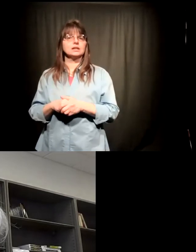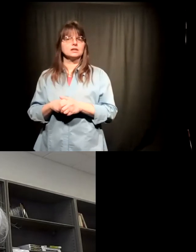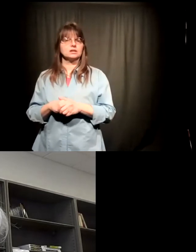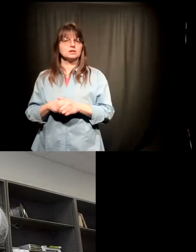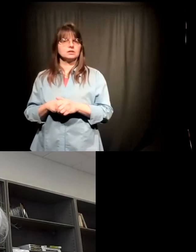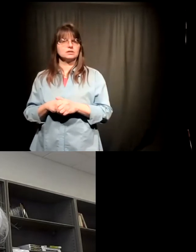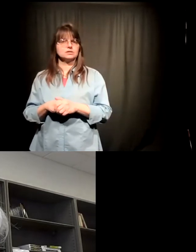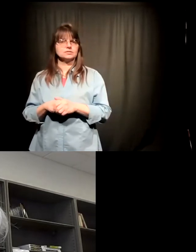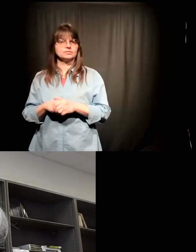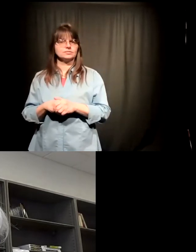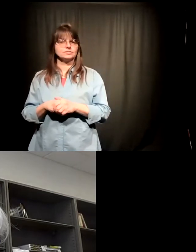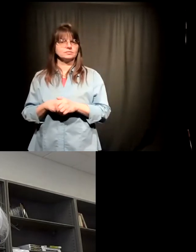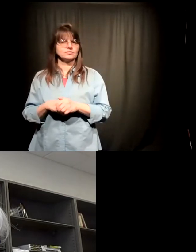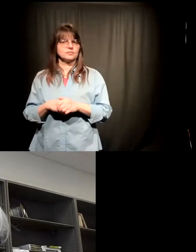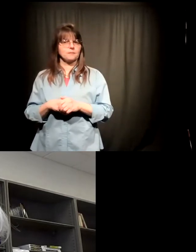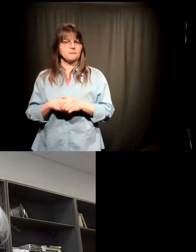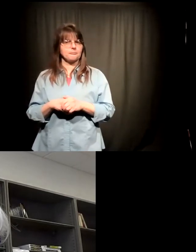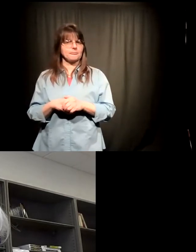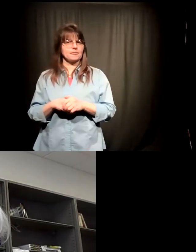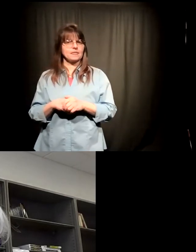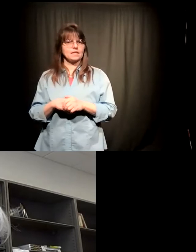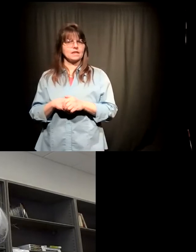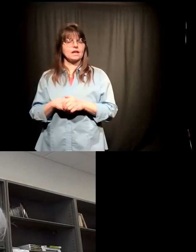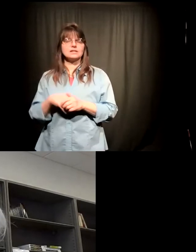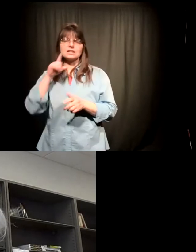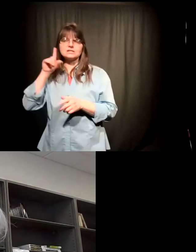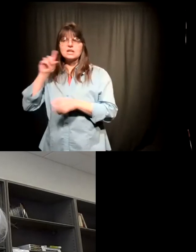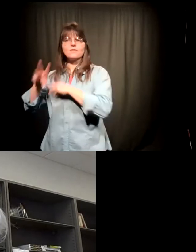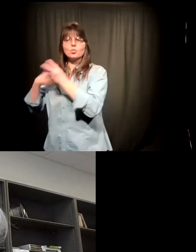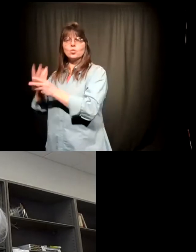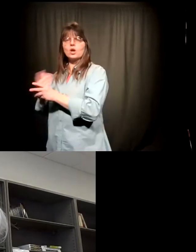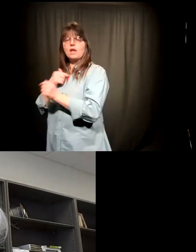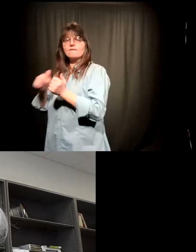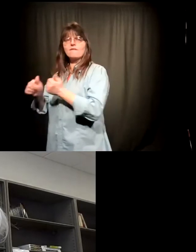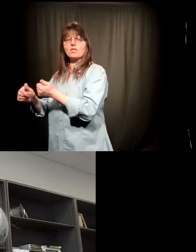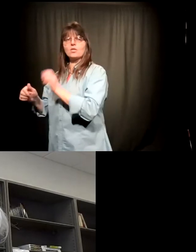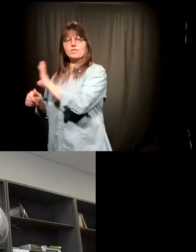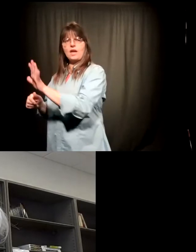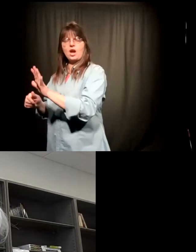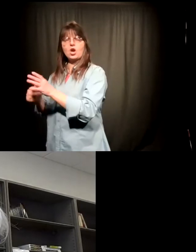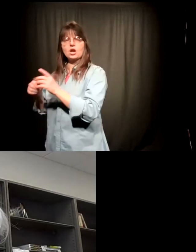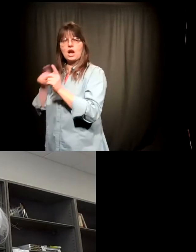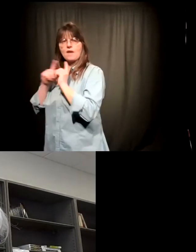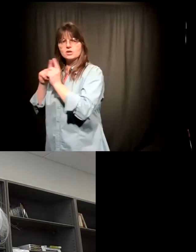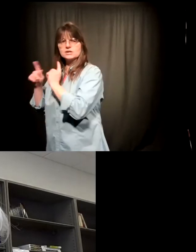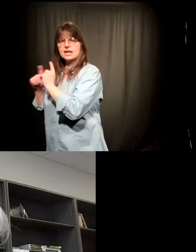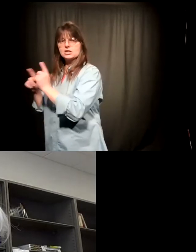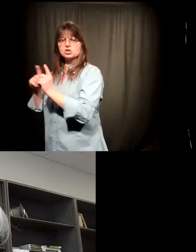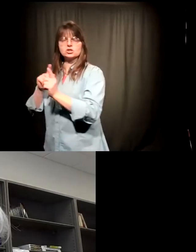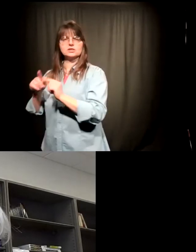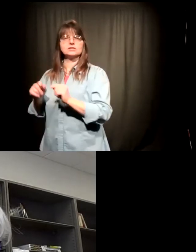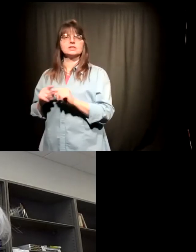And also to wonder how I could do better, how I could